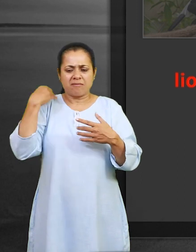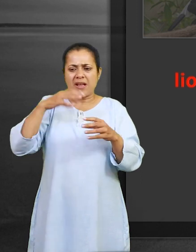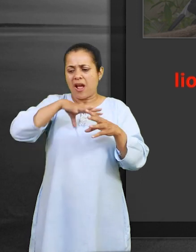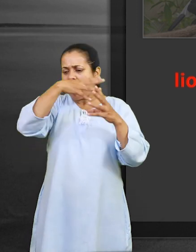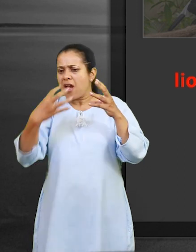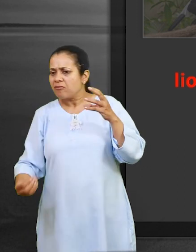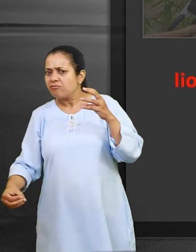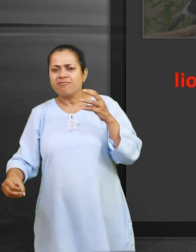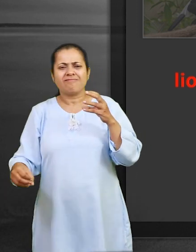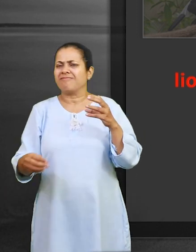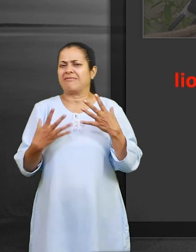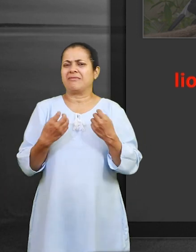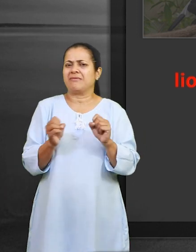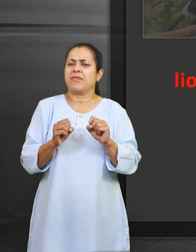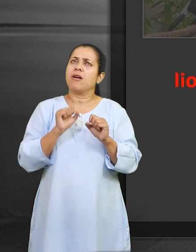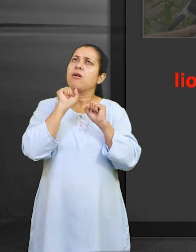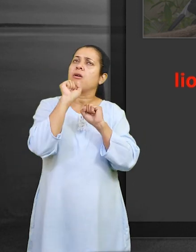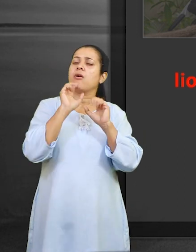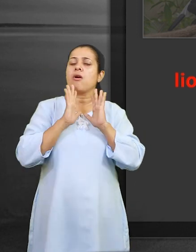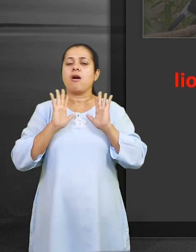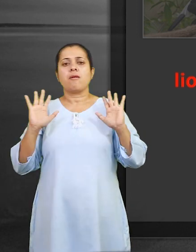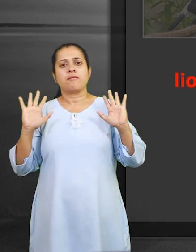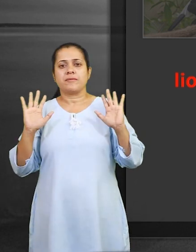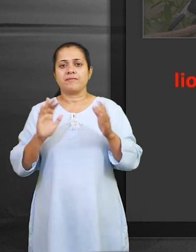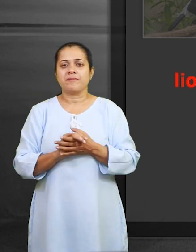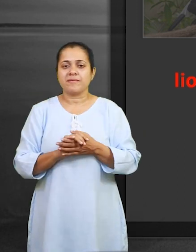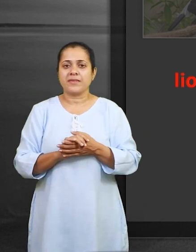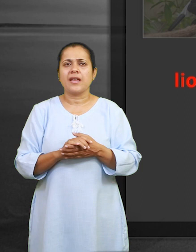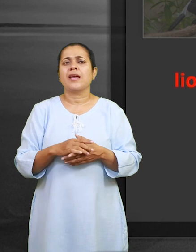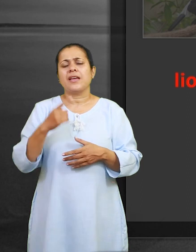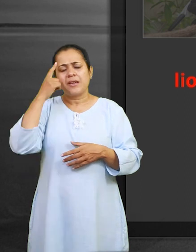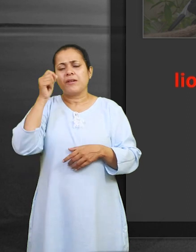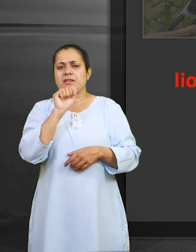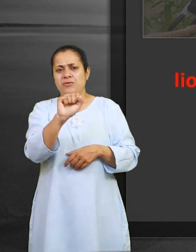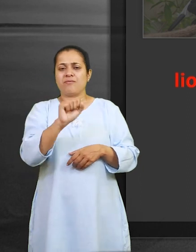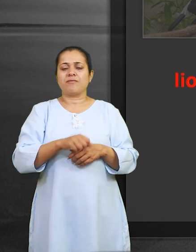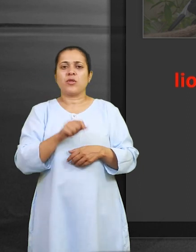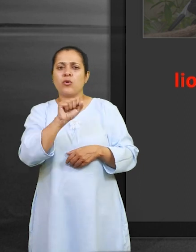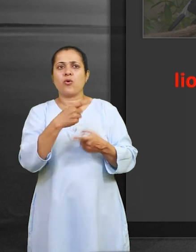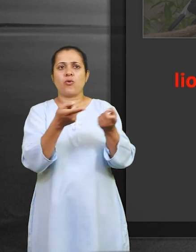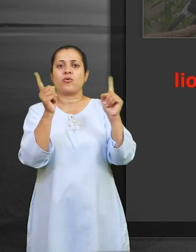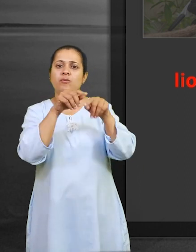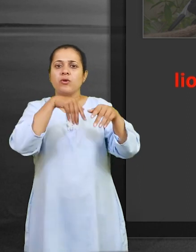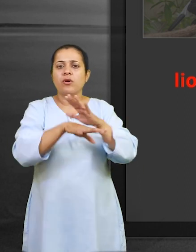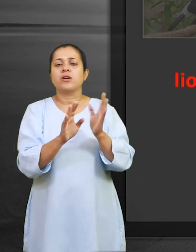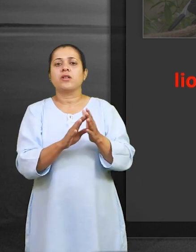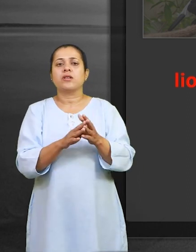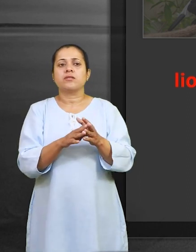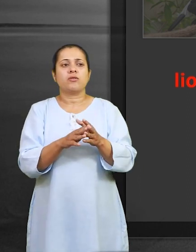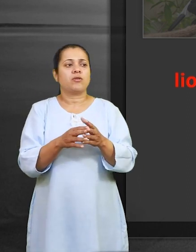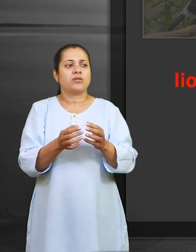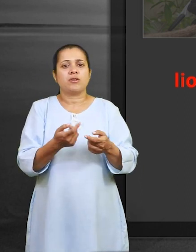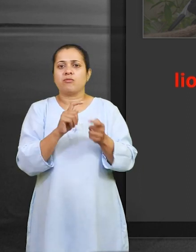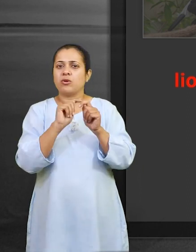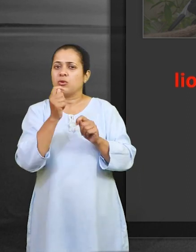the need to even come on the ground. Imagine this: I put you in a room where there is